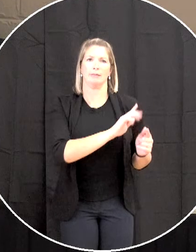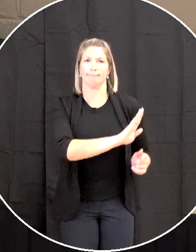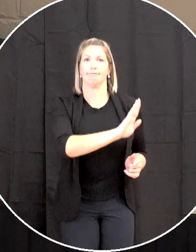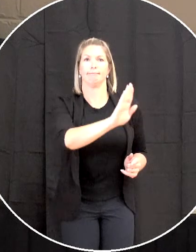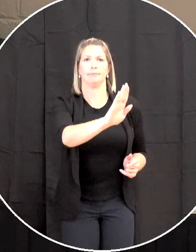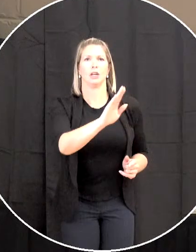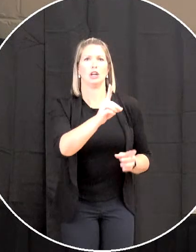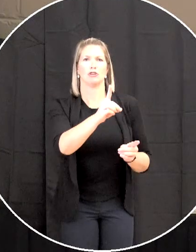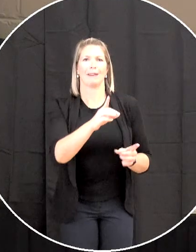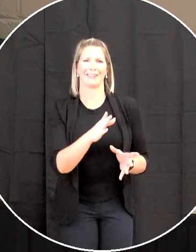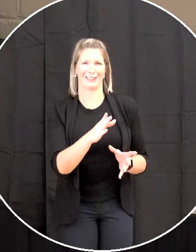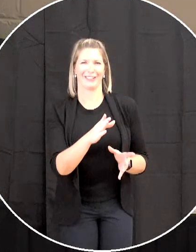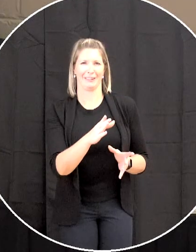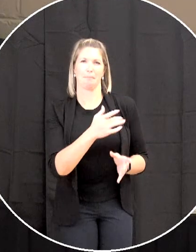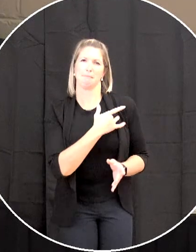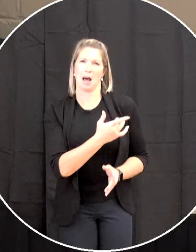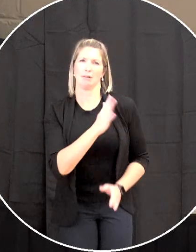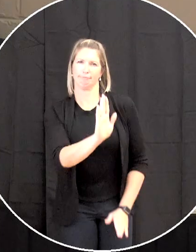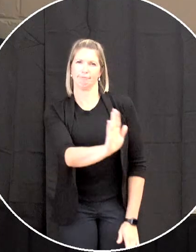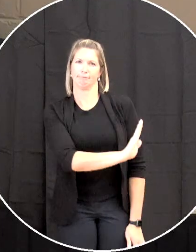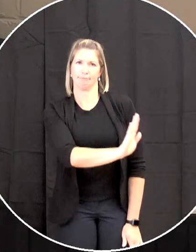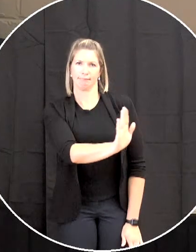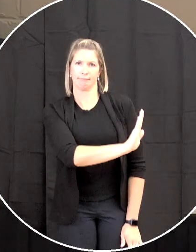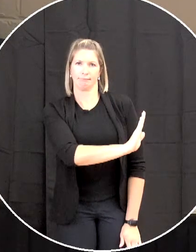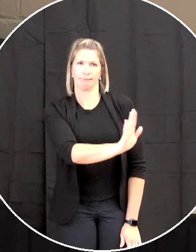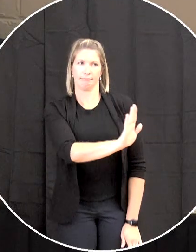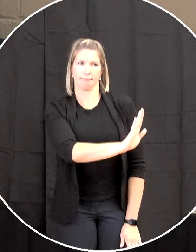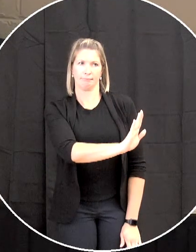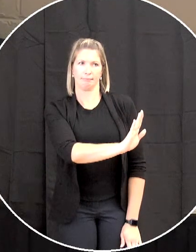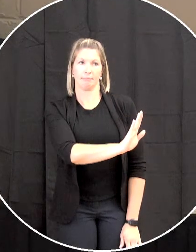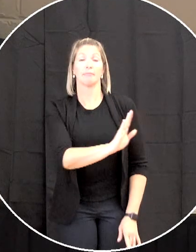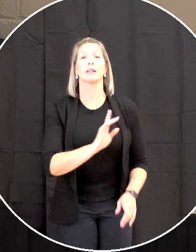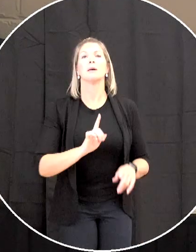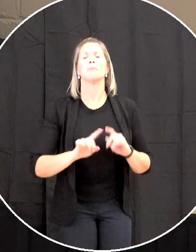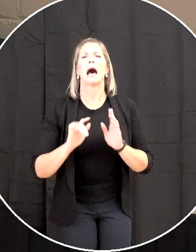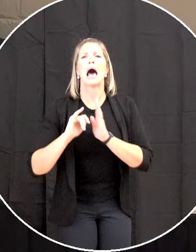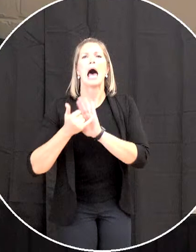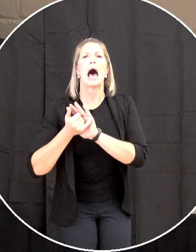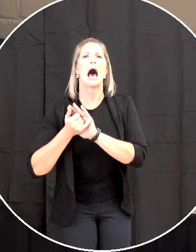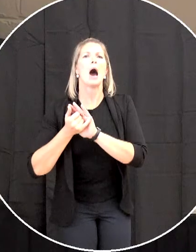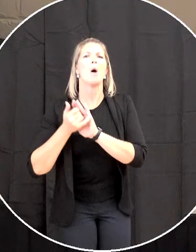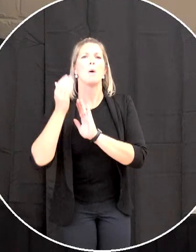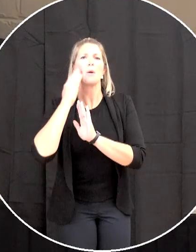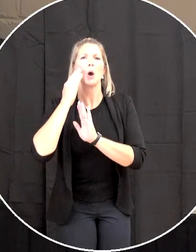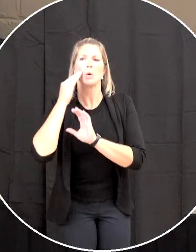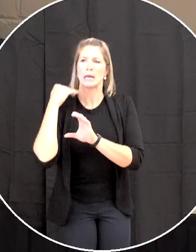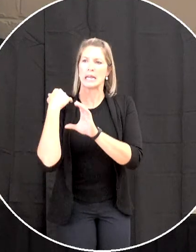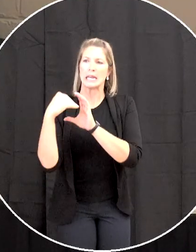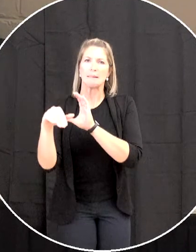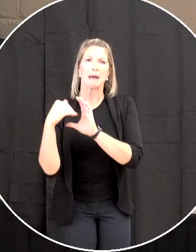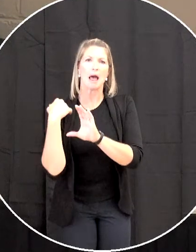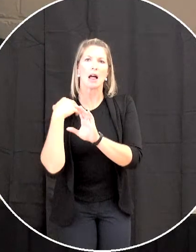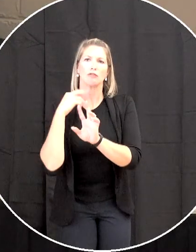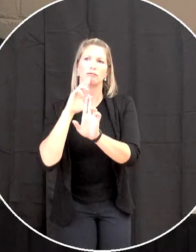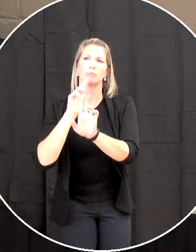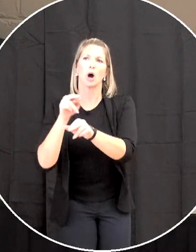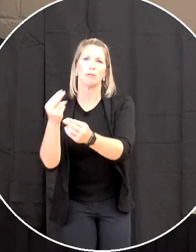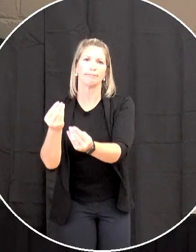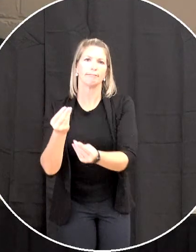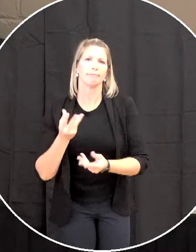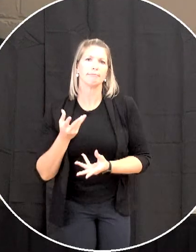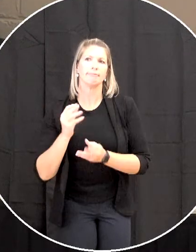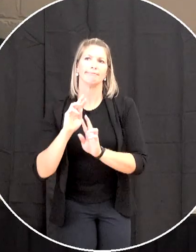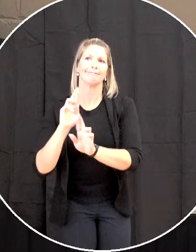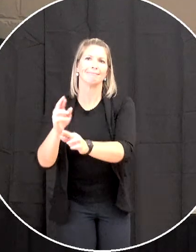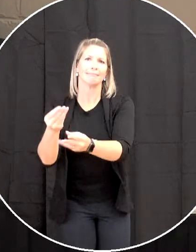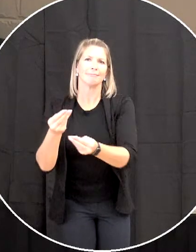we what happens to the correspondence and the log of making sure and where those are housed, and how do we archive those